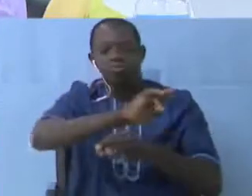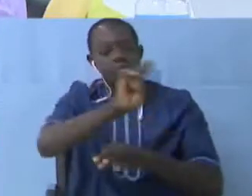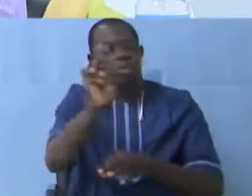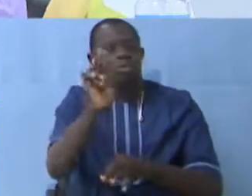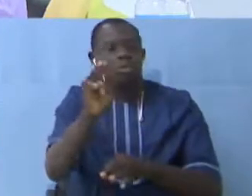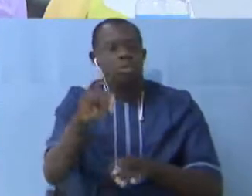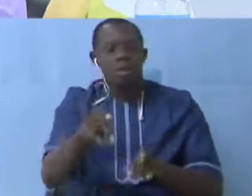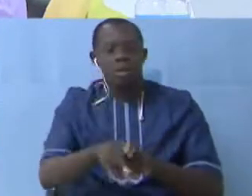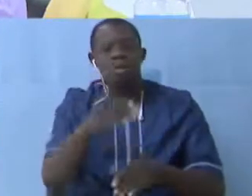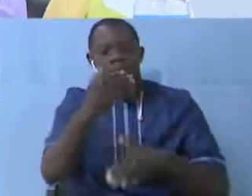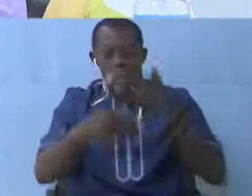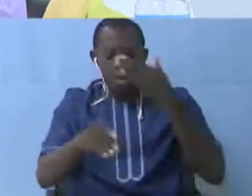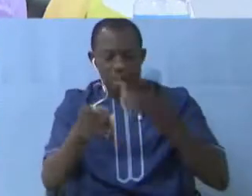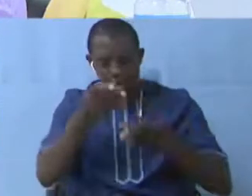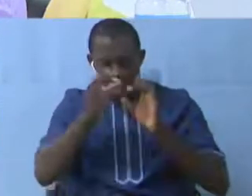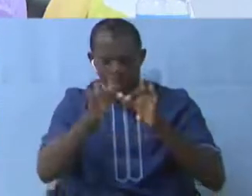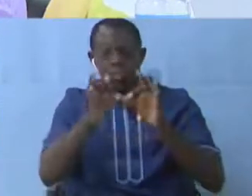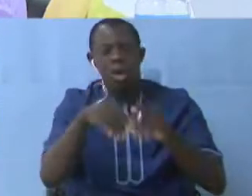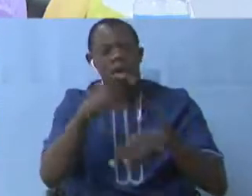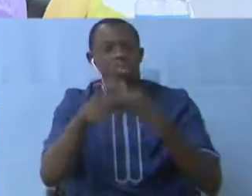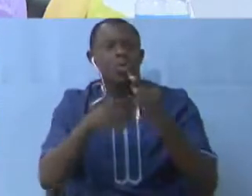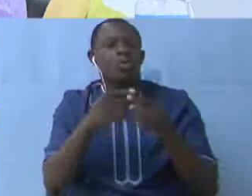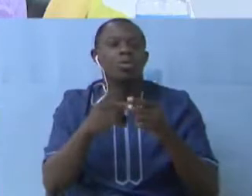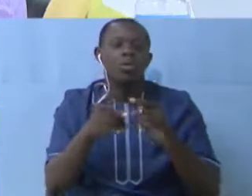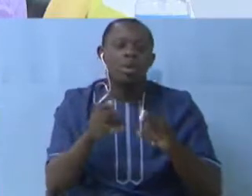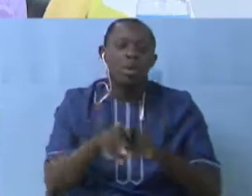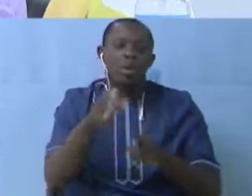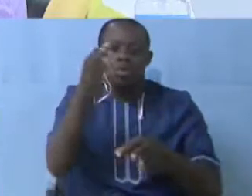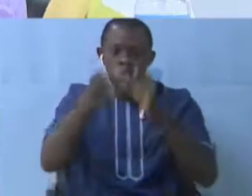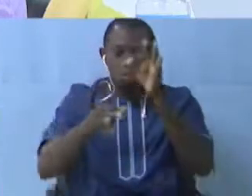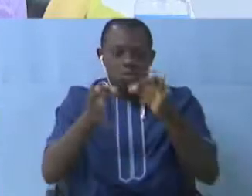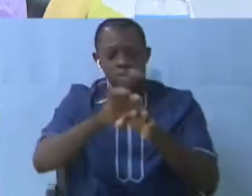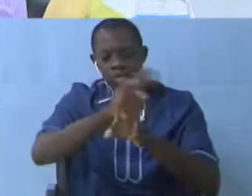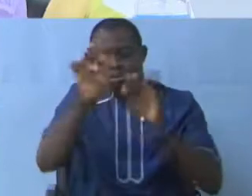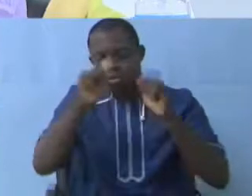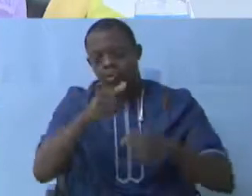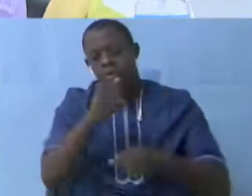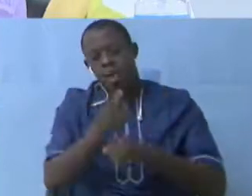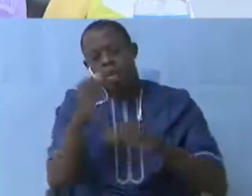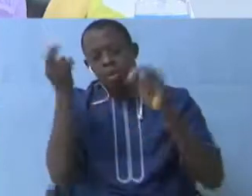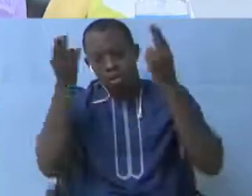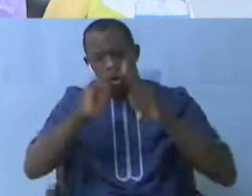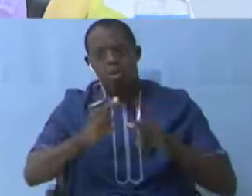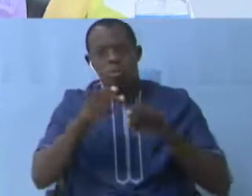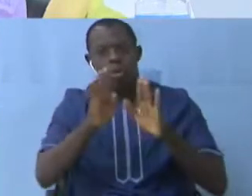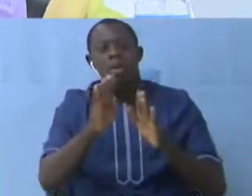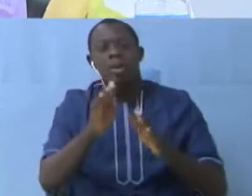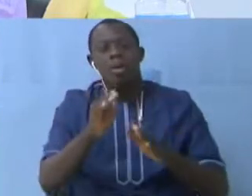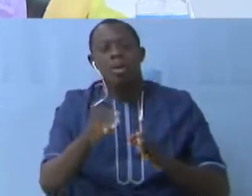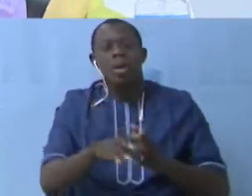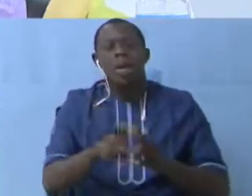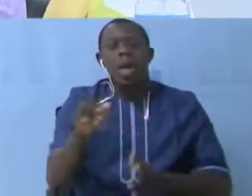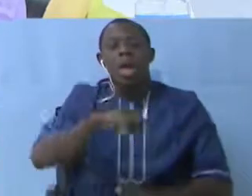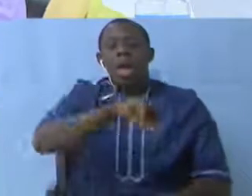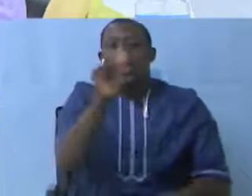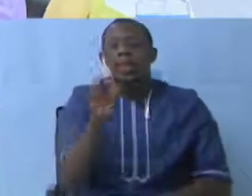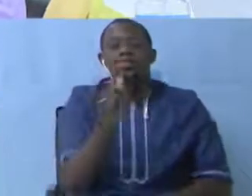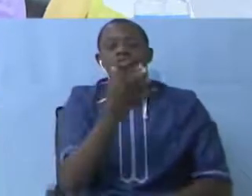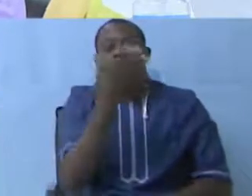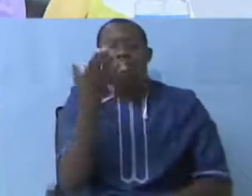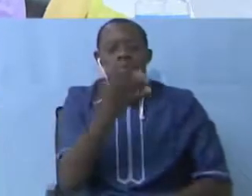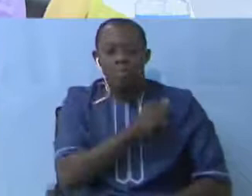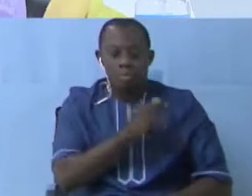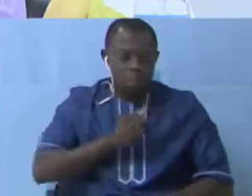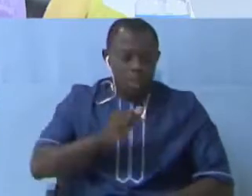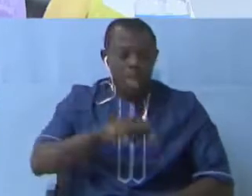we build the narrative around the fact that that court will not be legitimate. And some of us and